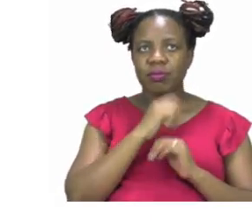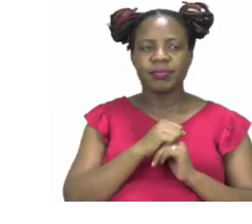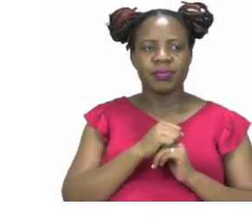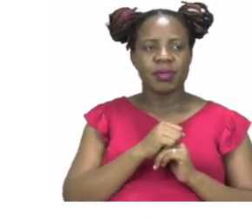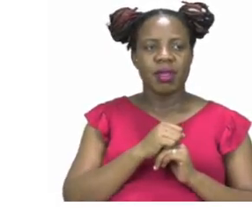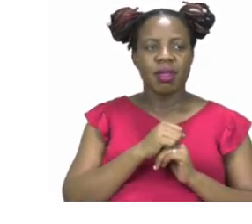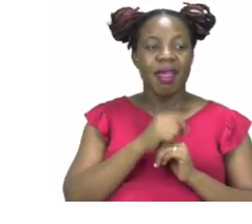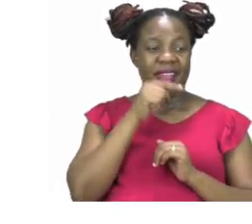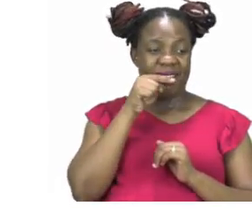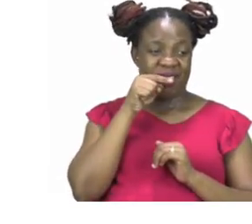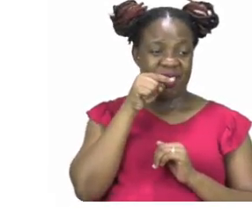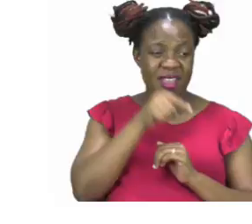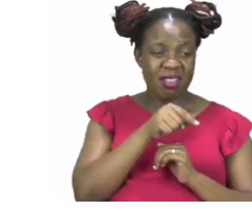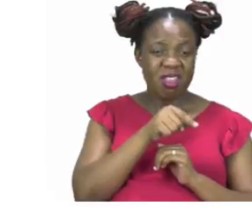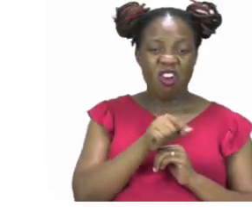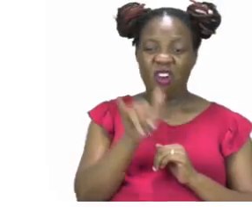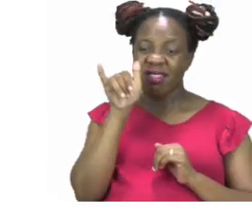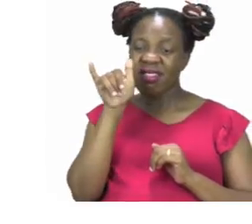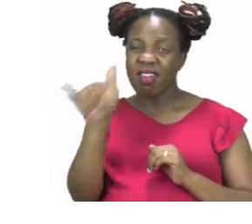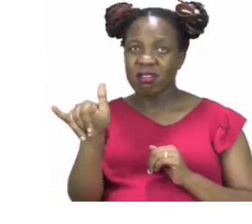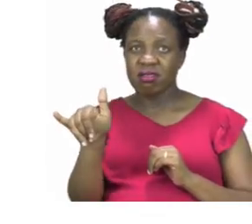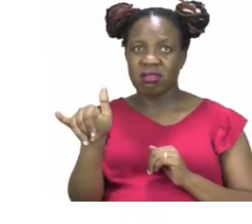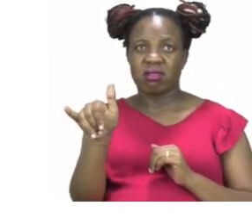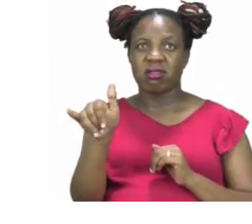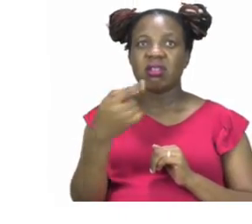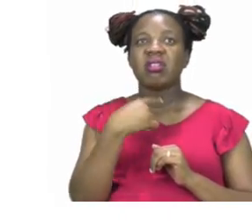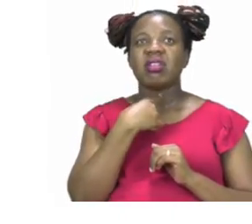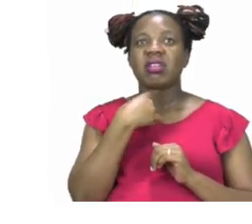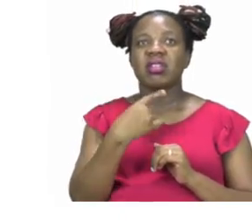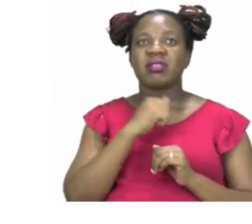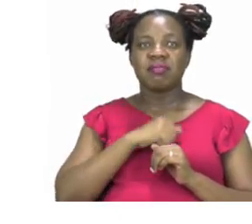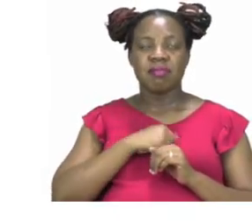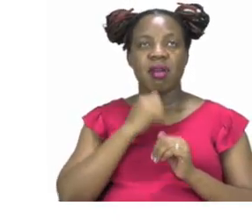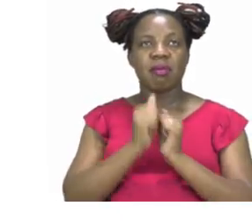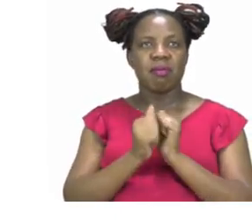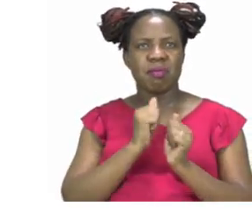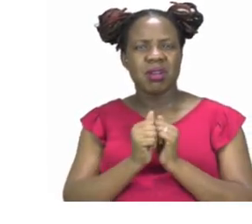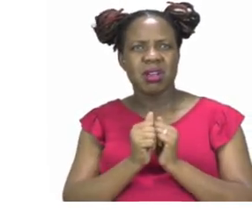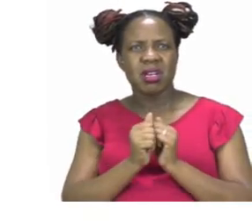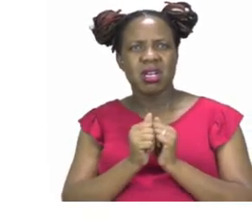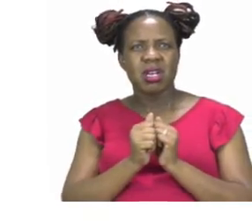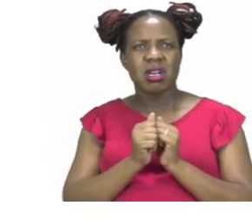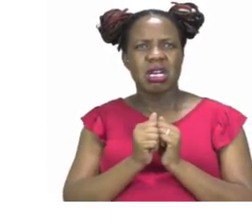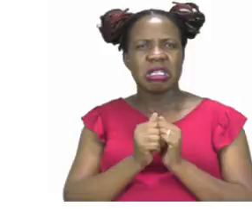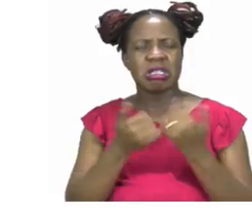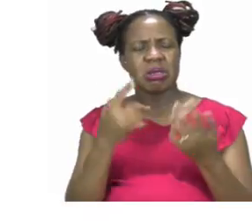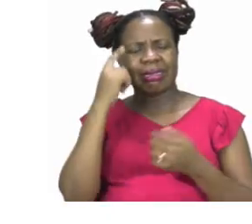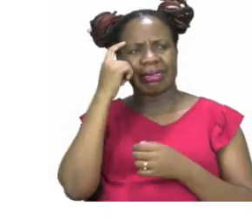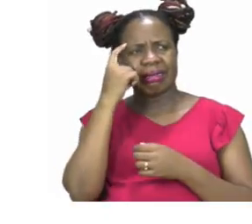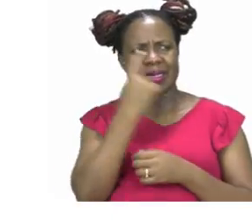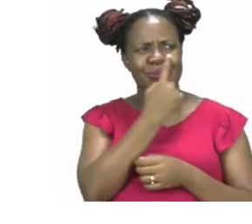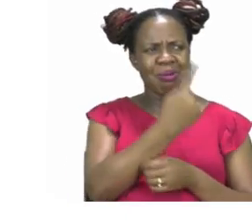that is my brother." Now we have to ask ourselves, is it plural or is it singular?